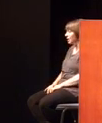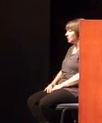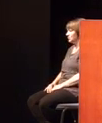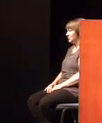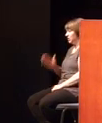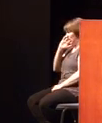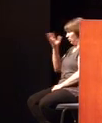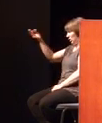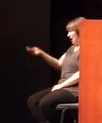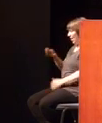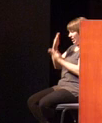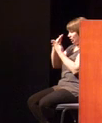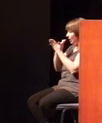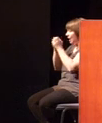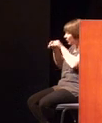come to the front.